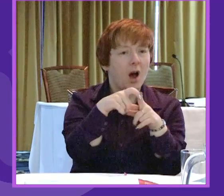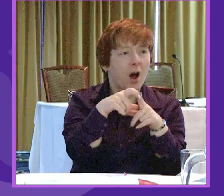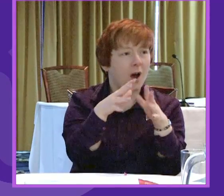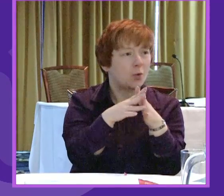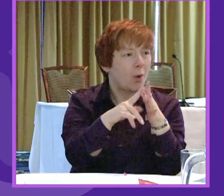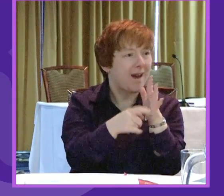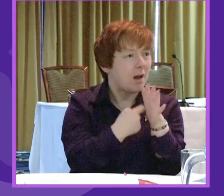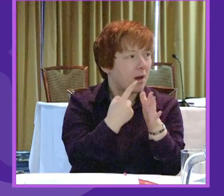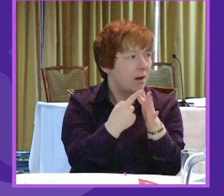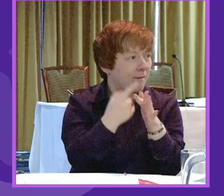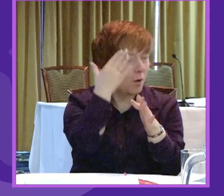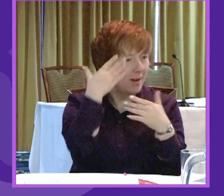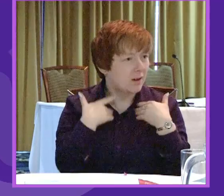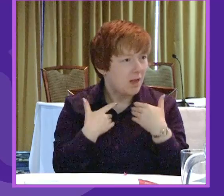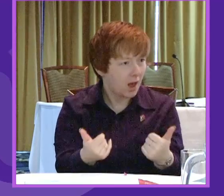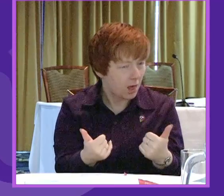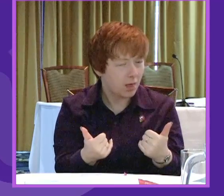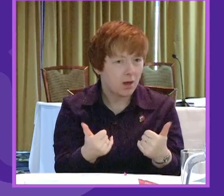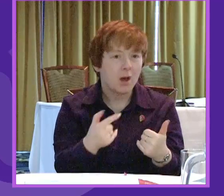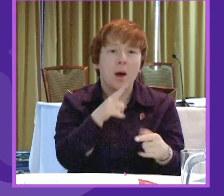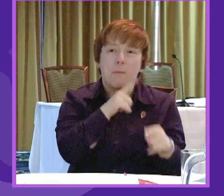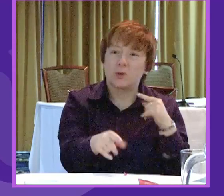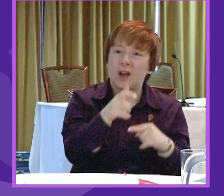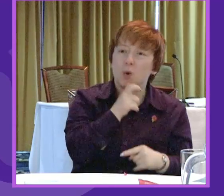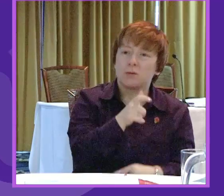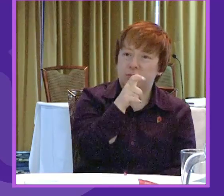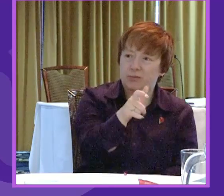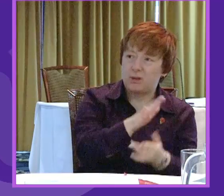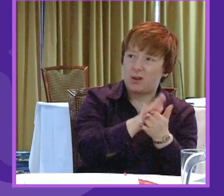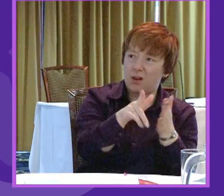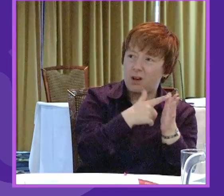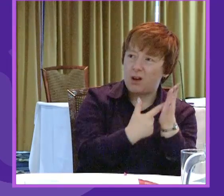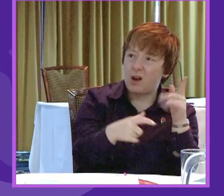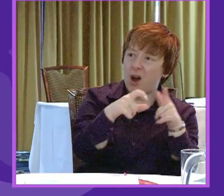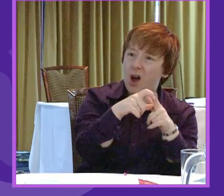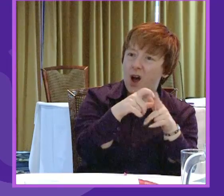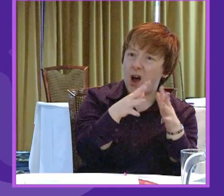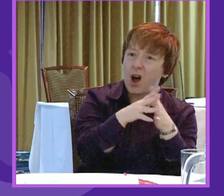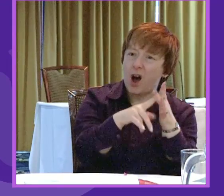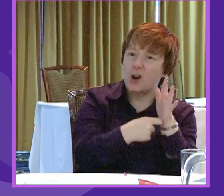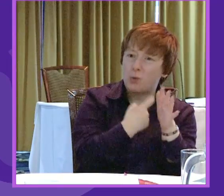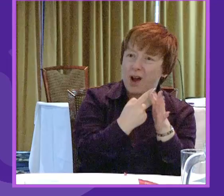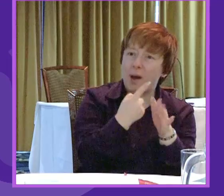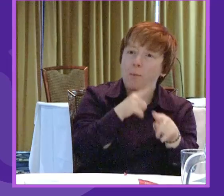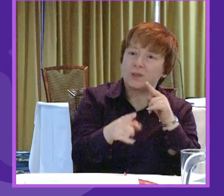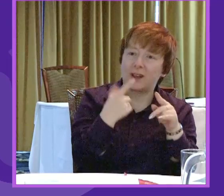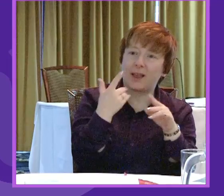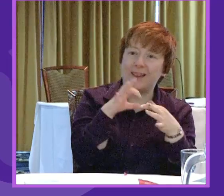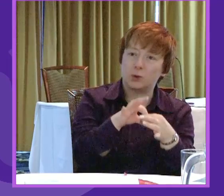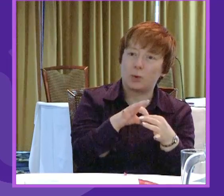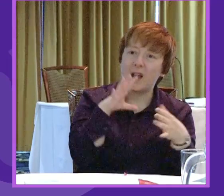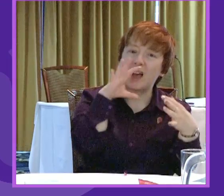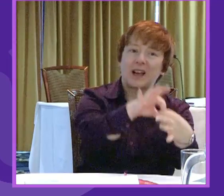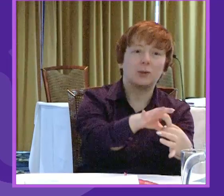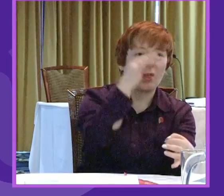I use the term hardwiring a lot in my work, but it's always in an attachment-based context. I'm going to assume that